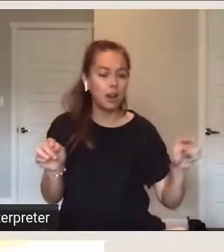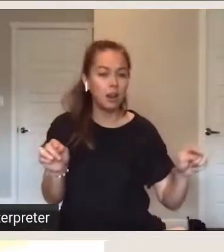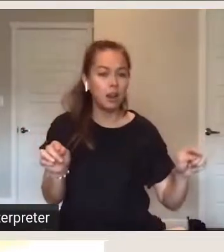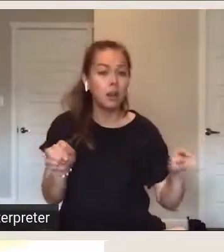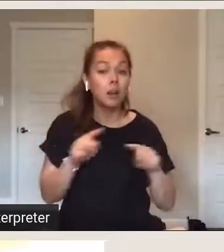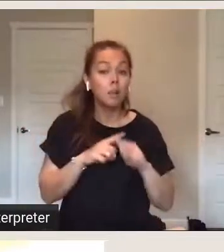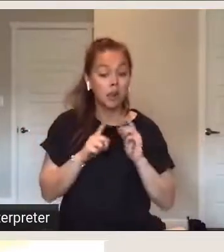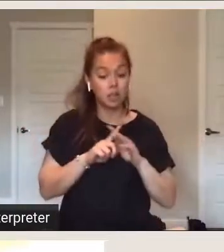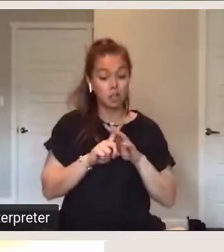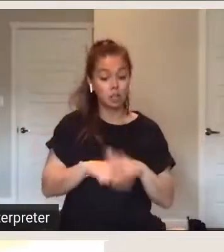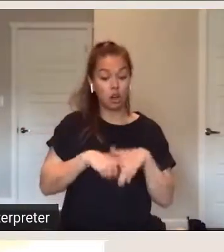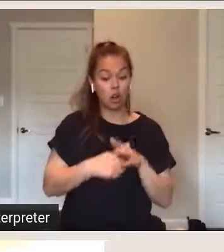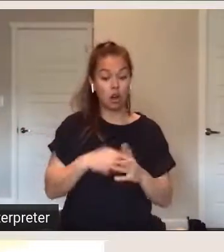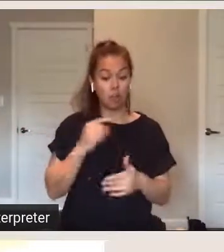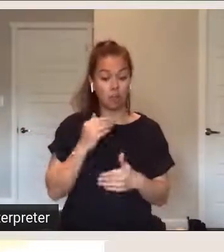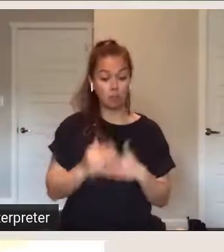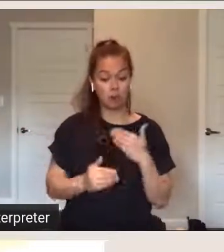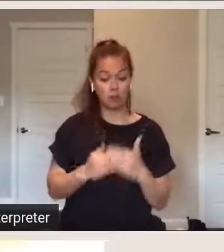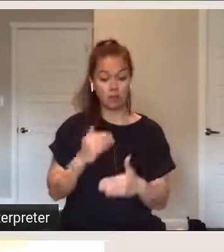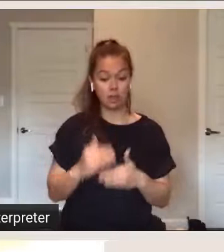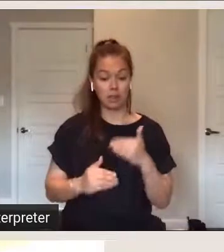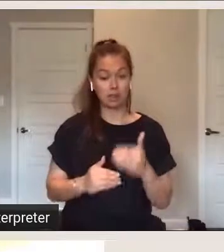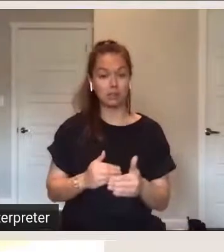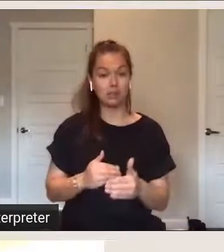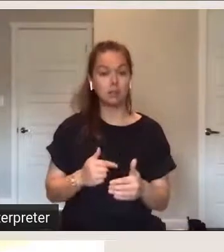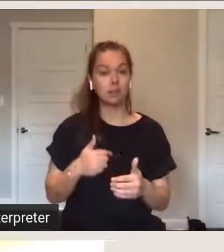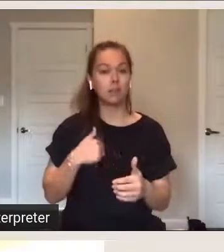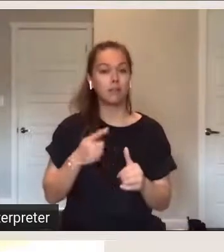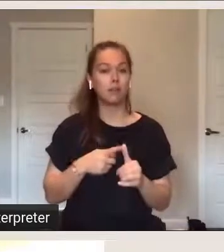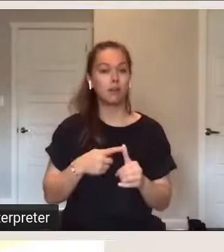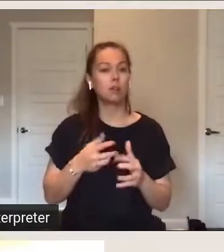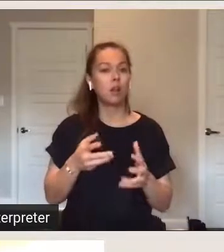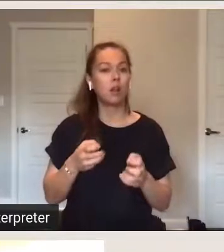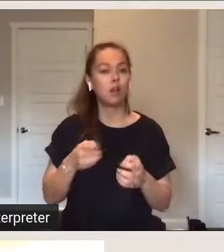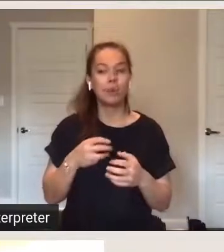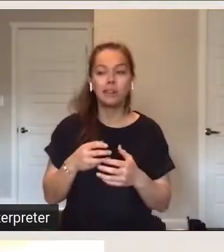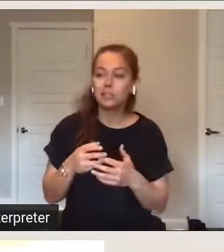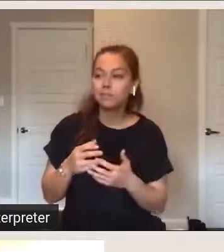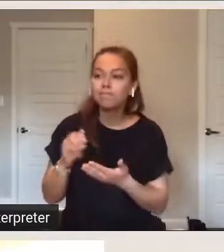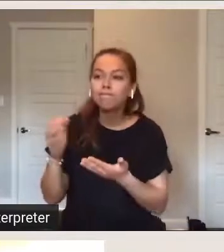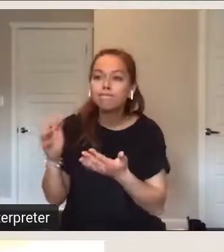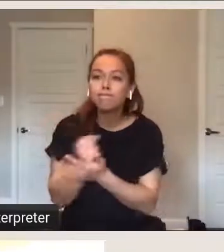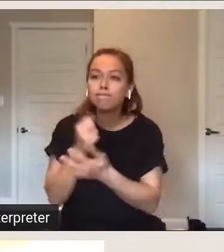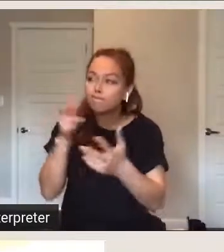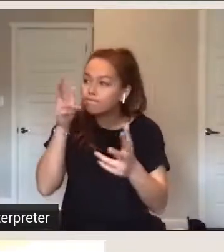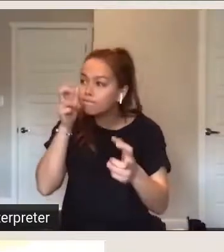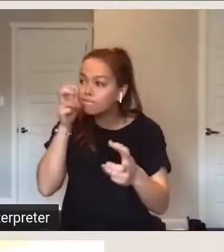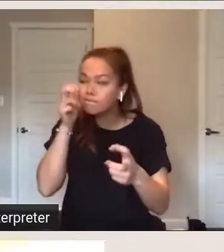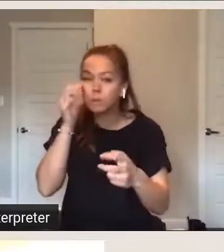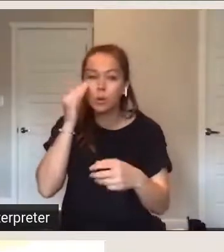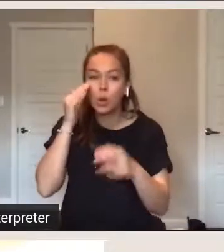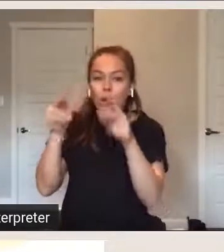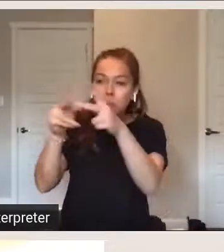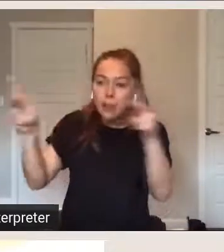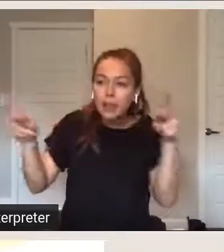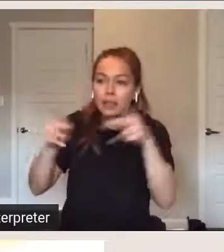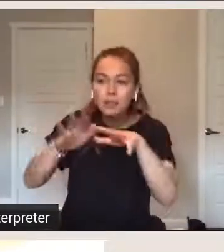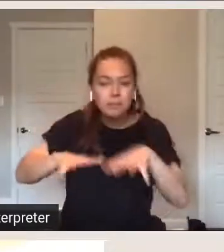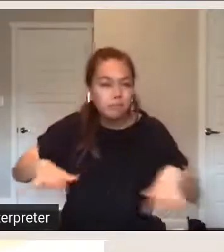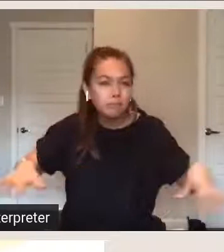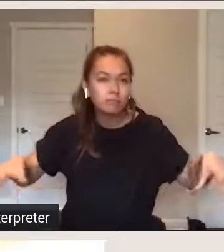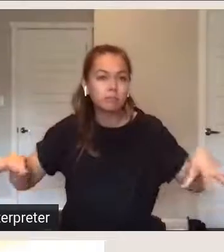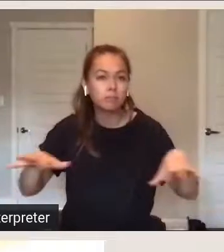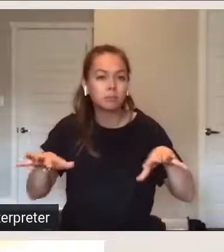really wanted to kind of A, get to know the place that I'm going to be in, but also the experience of other newcomers in